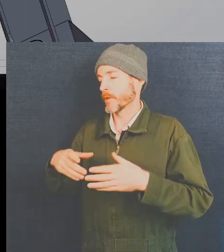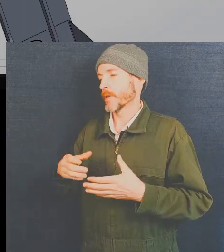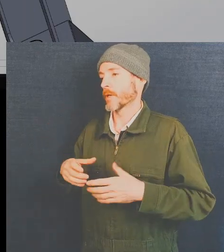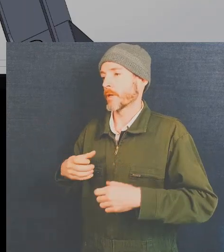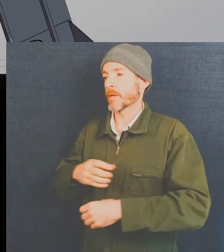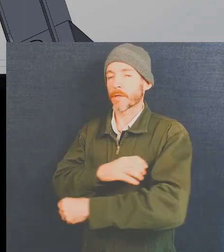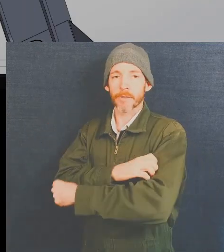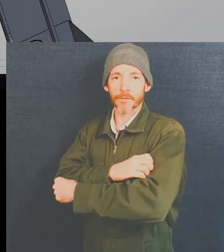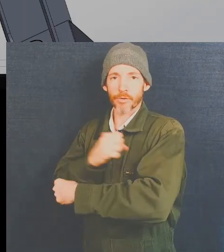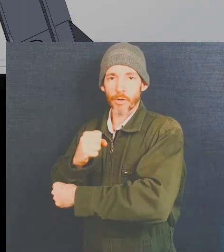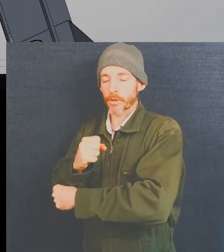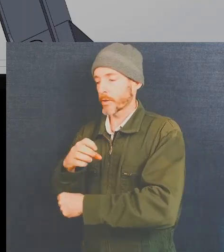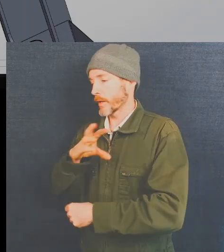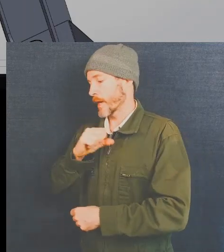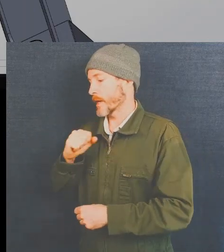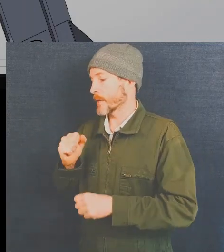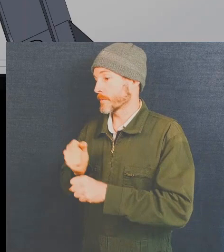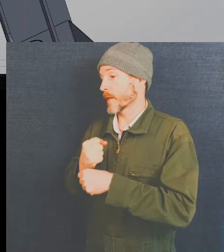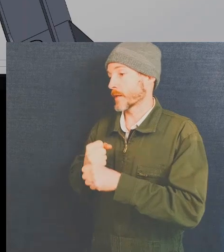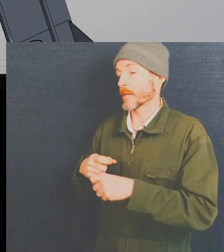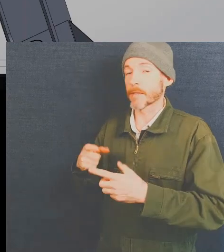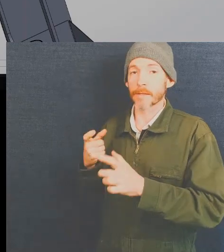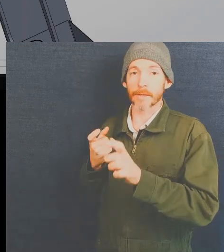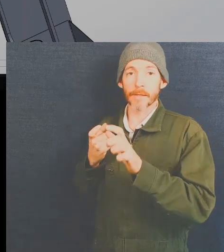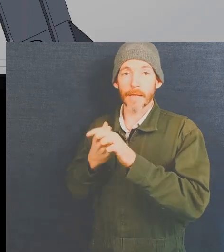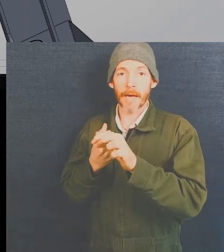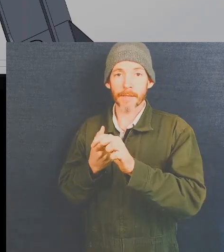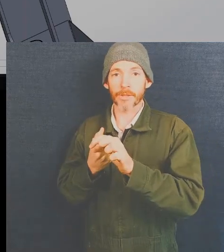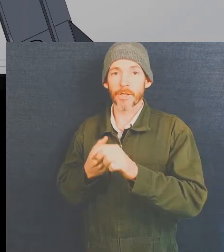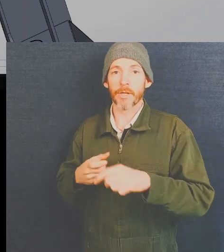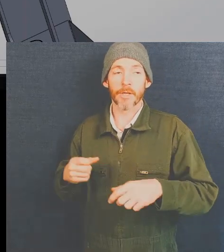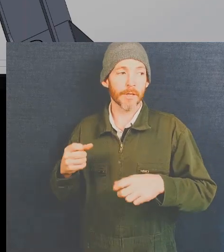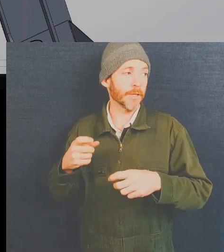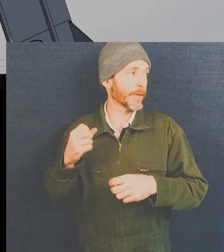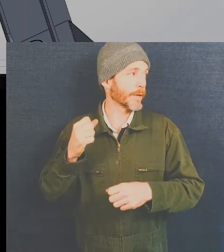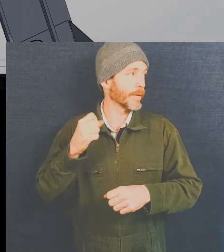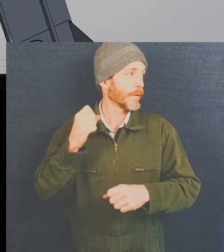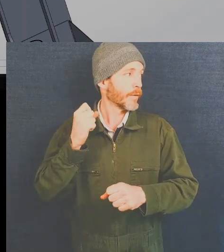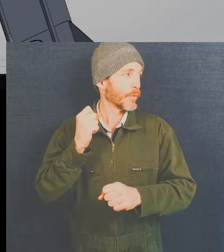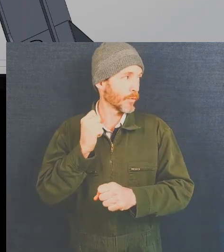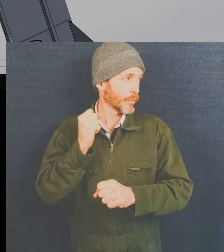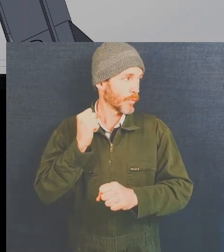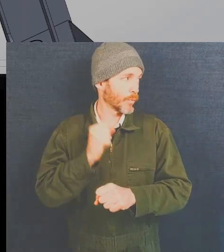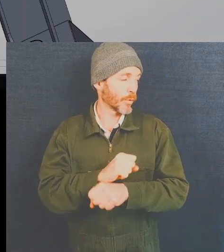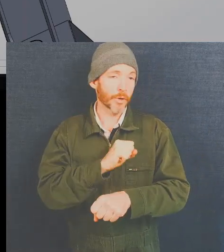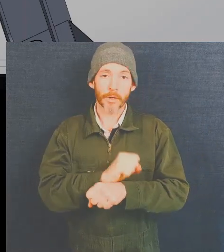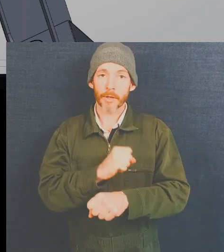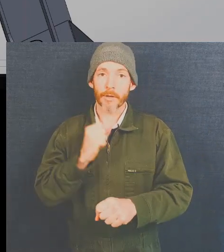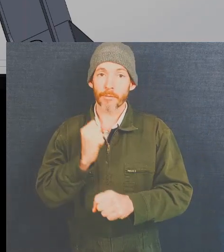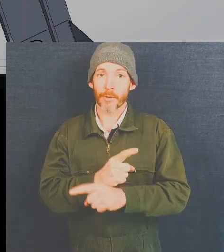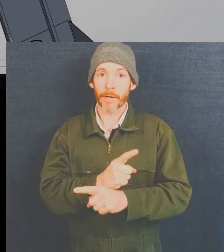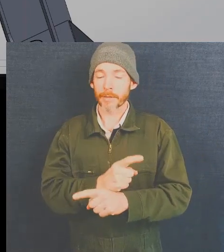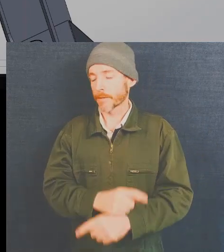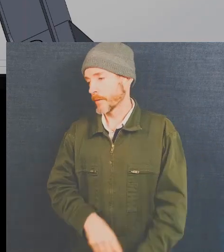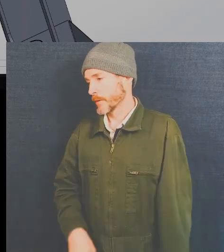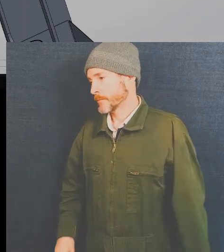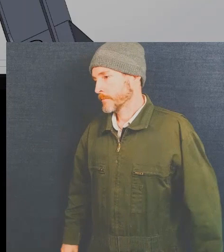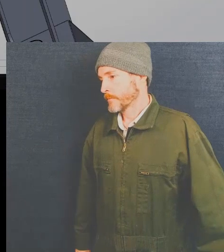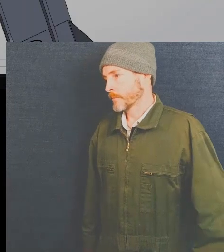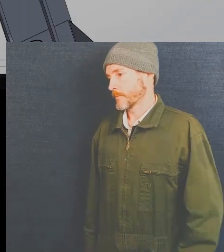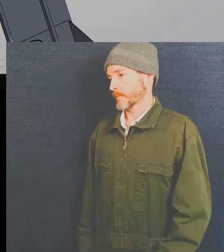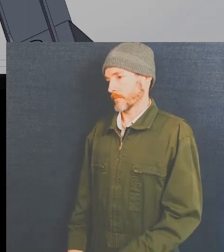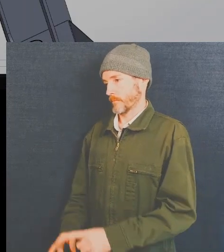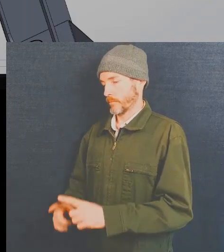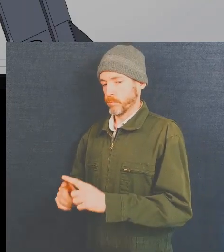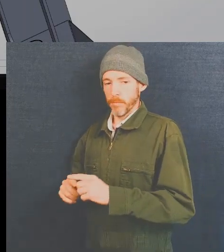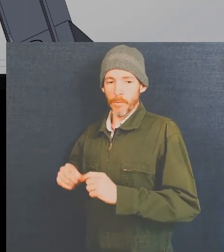module stronger and make the latch like work right.